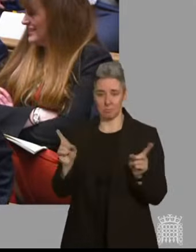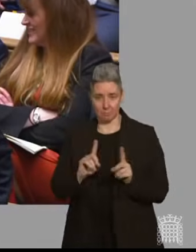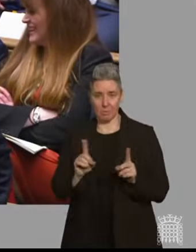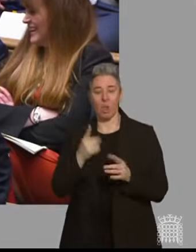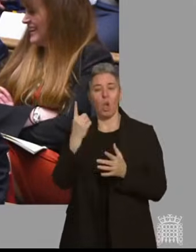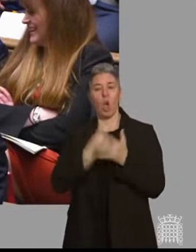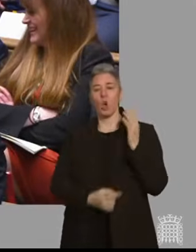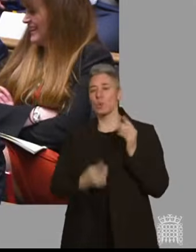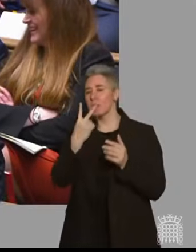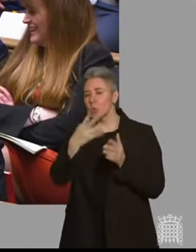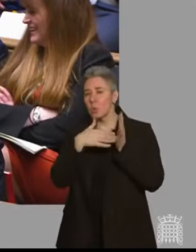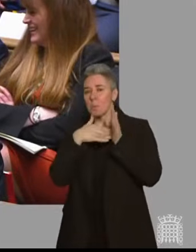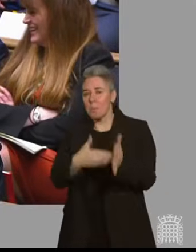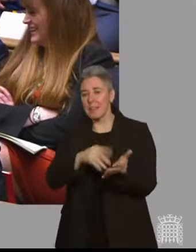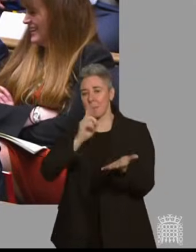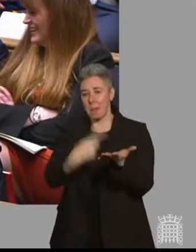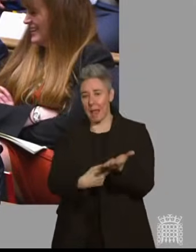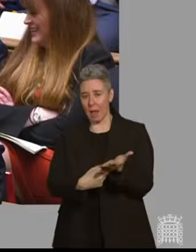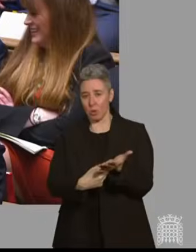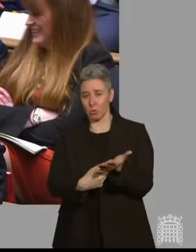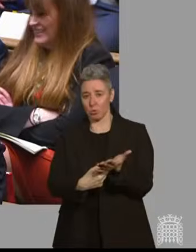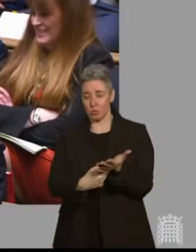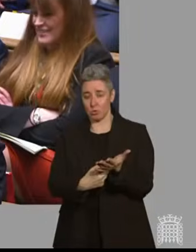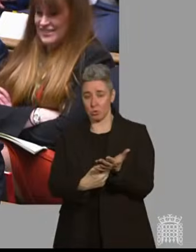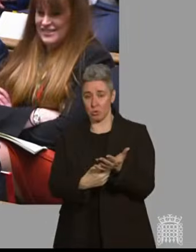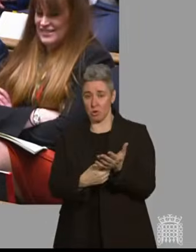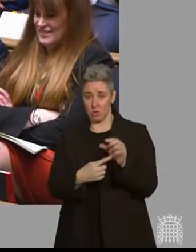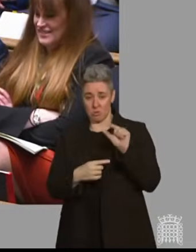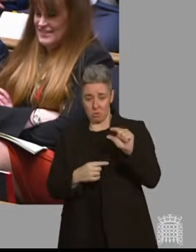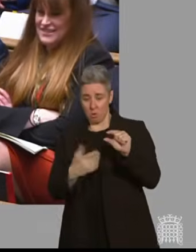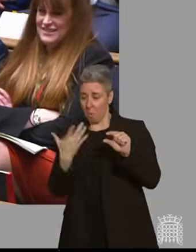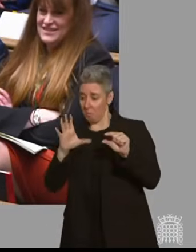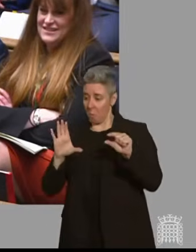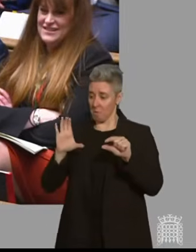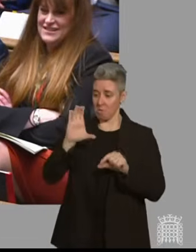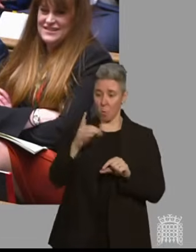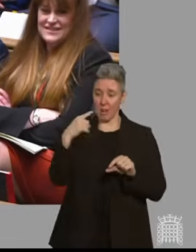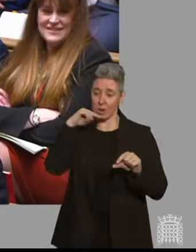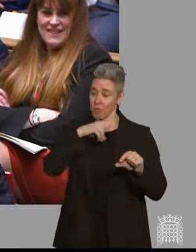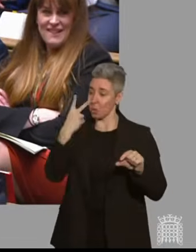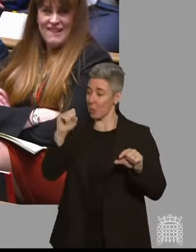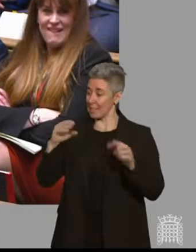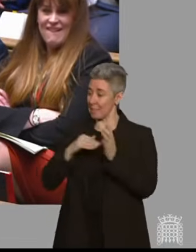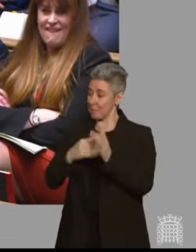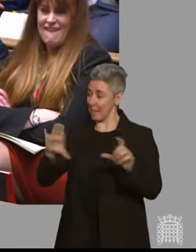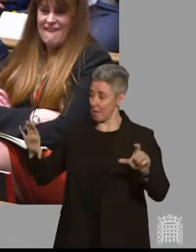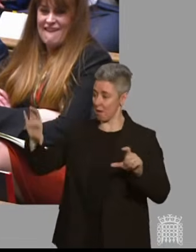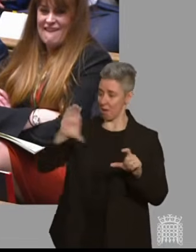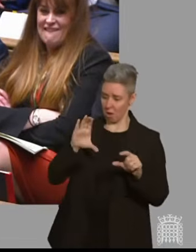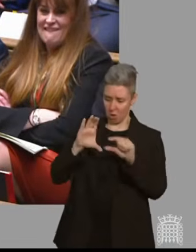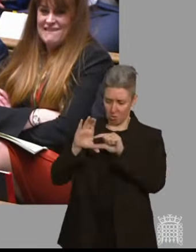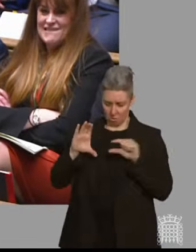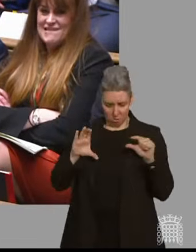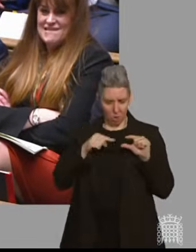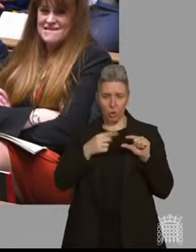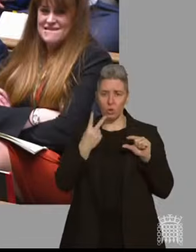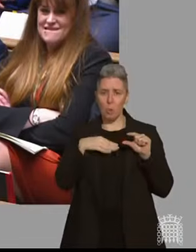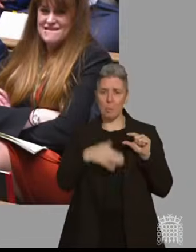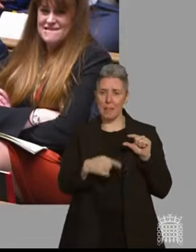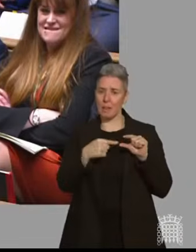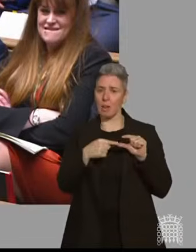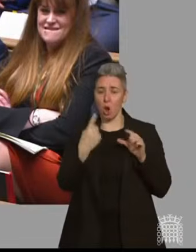million of capital which they receive annually is for primary care, and that seems an unfairly